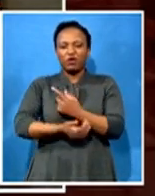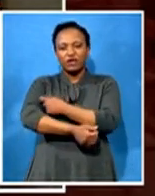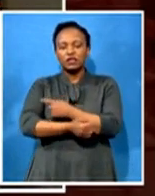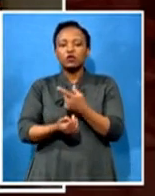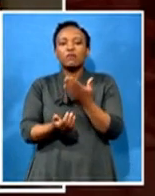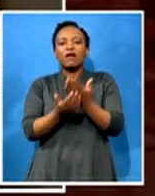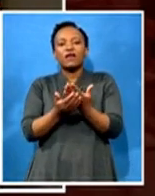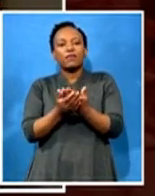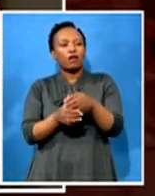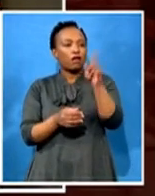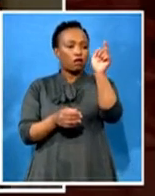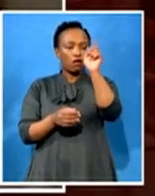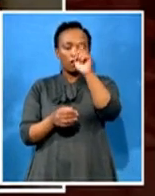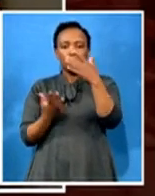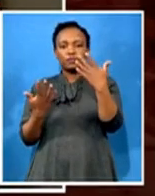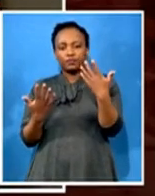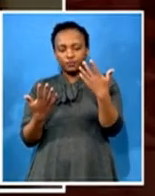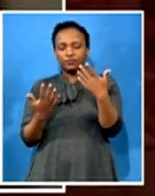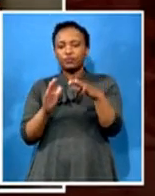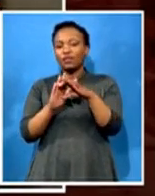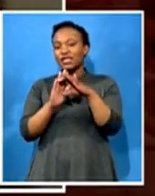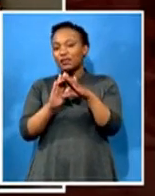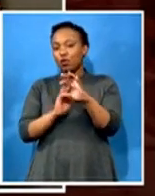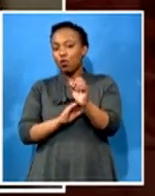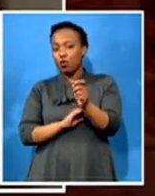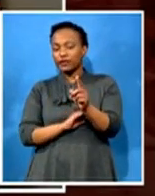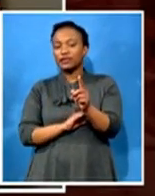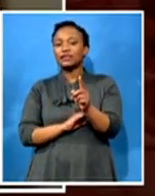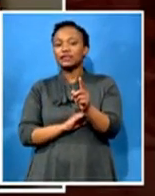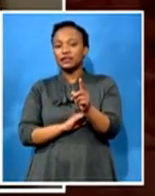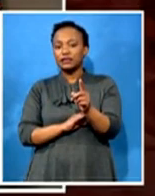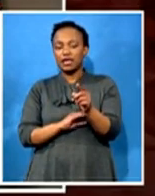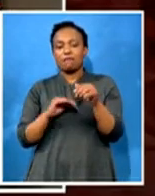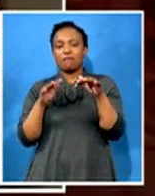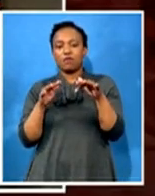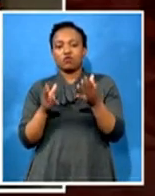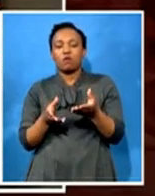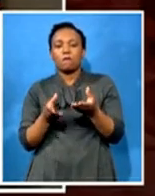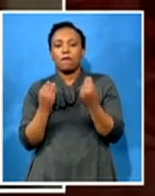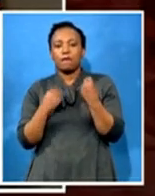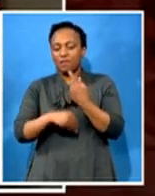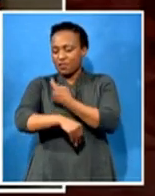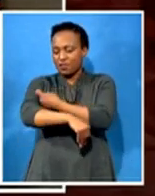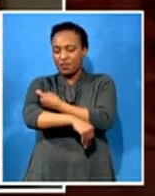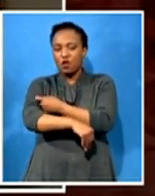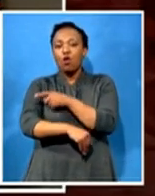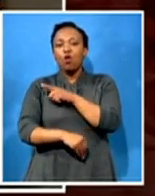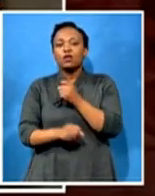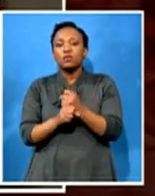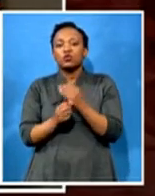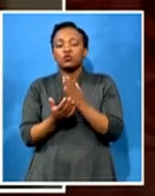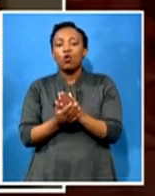the devastating effects that has on people who do get it. And one thing we know for sure, this virus is really effective.